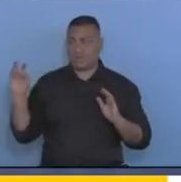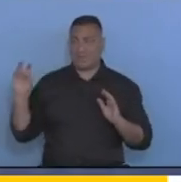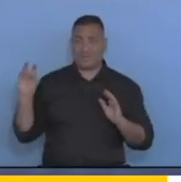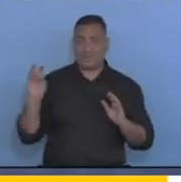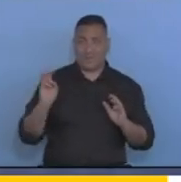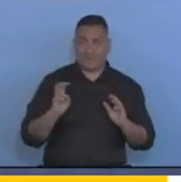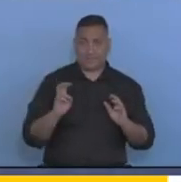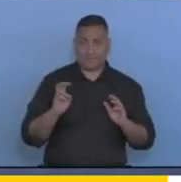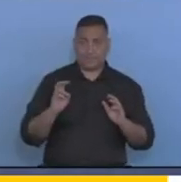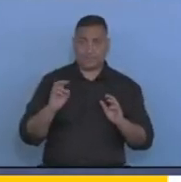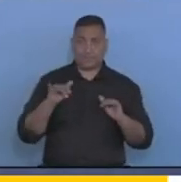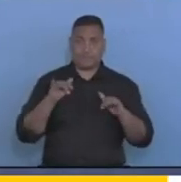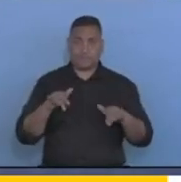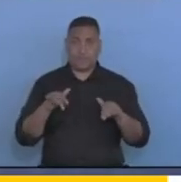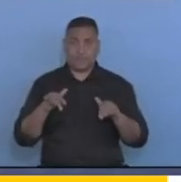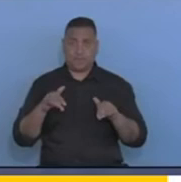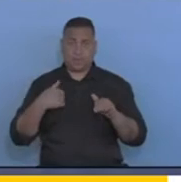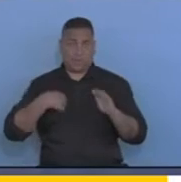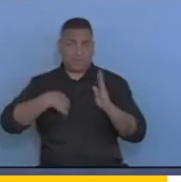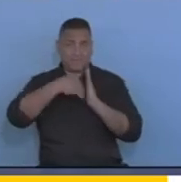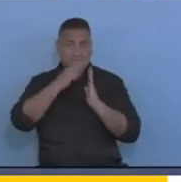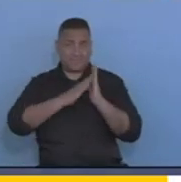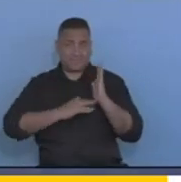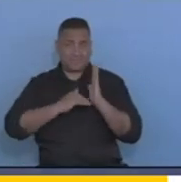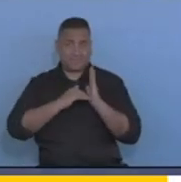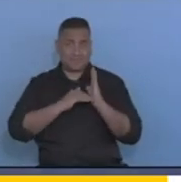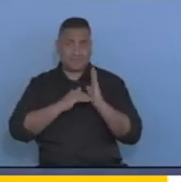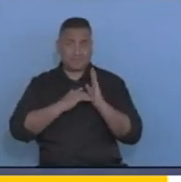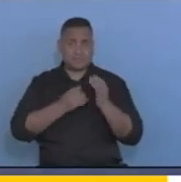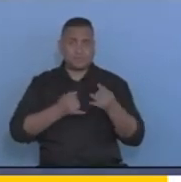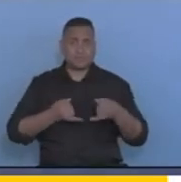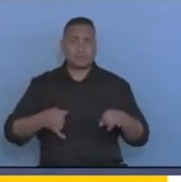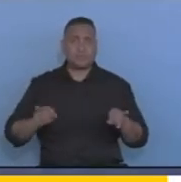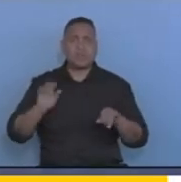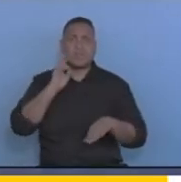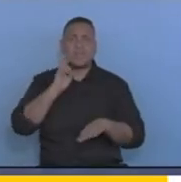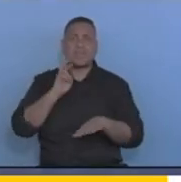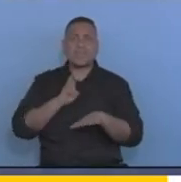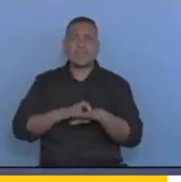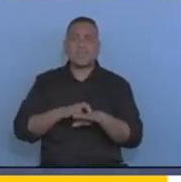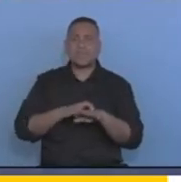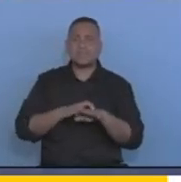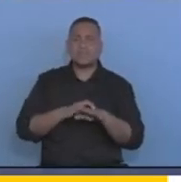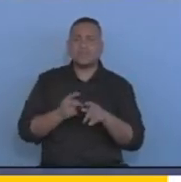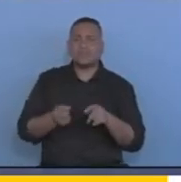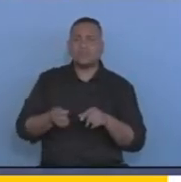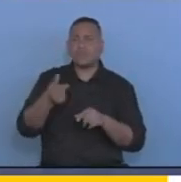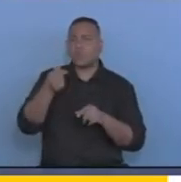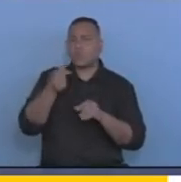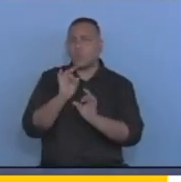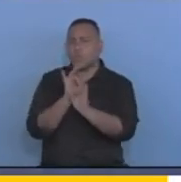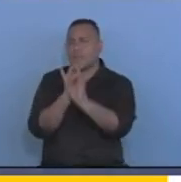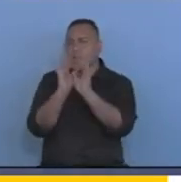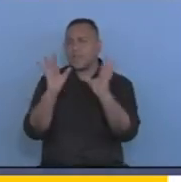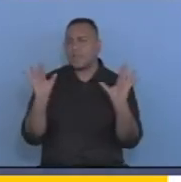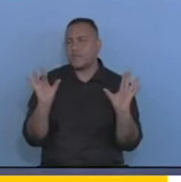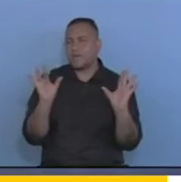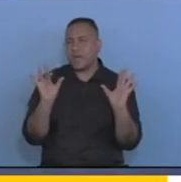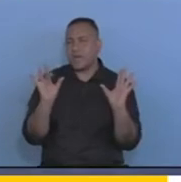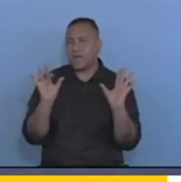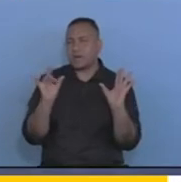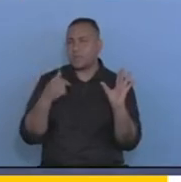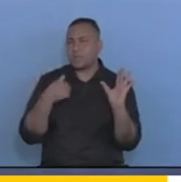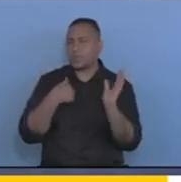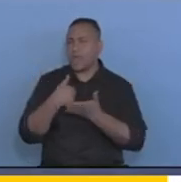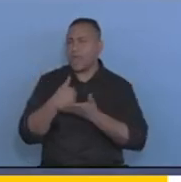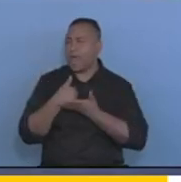knows about painting, but still needs a few touch-ups here and there, and then they come to us. Yeah. We accommodate for everyone. And